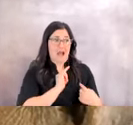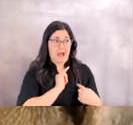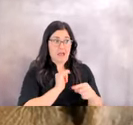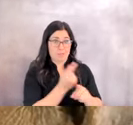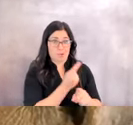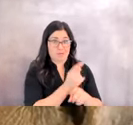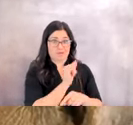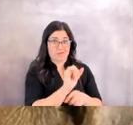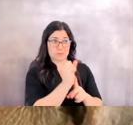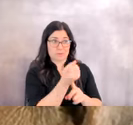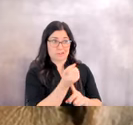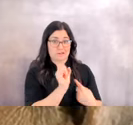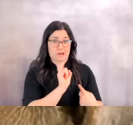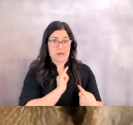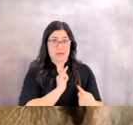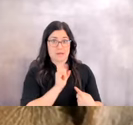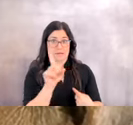that situation?